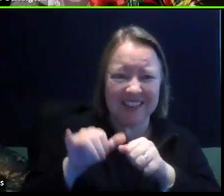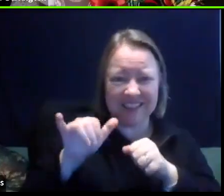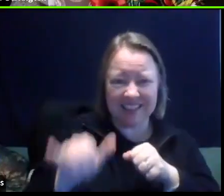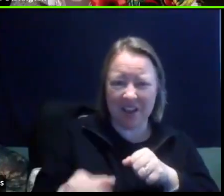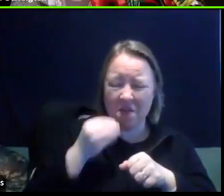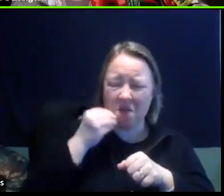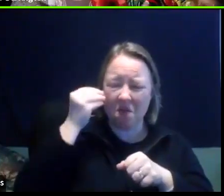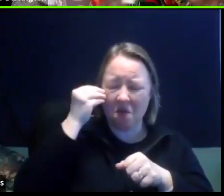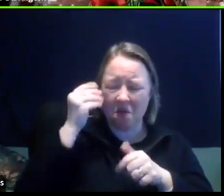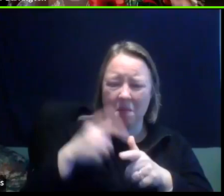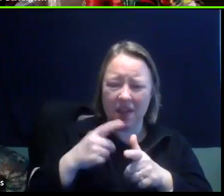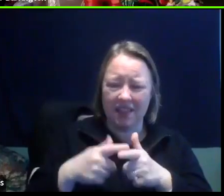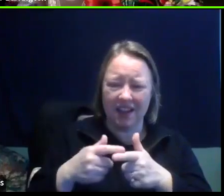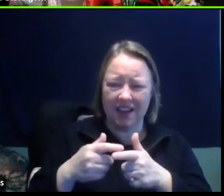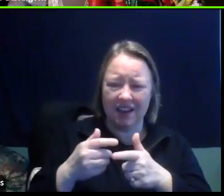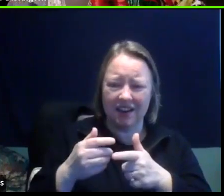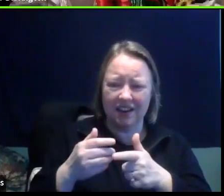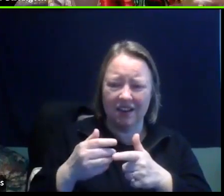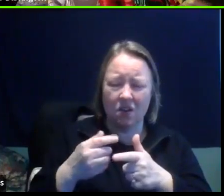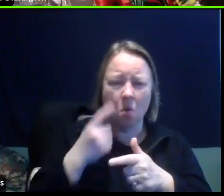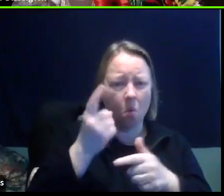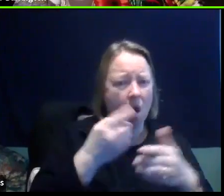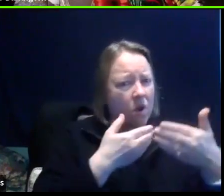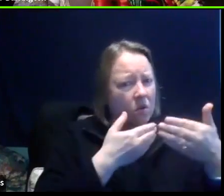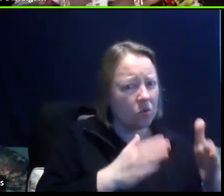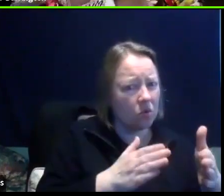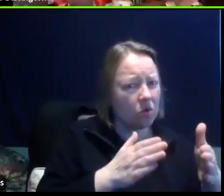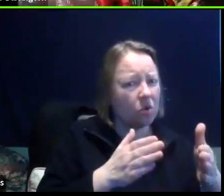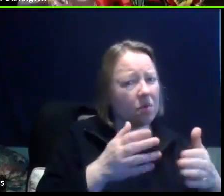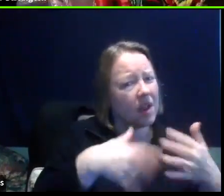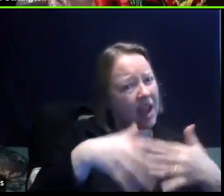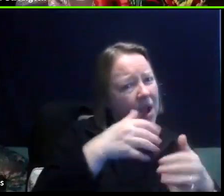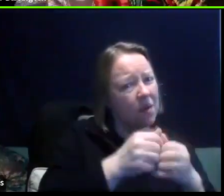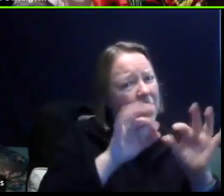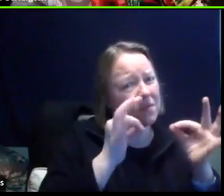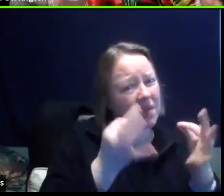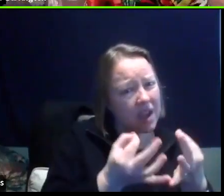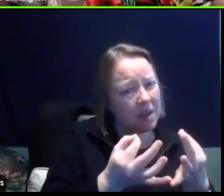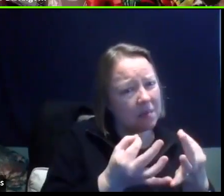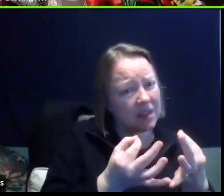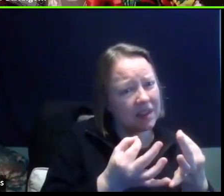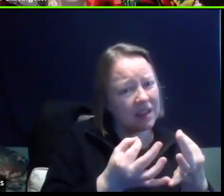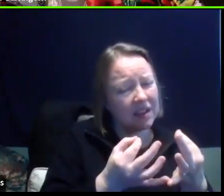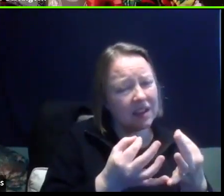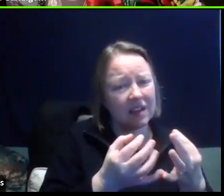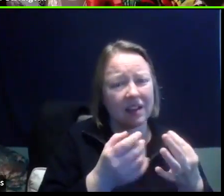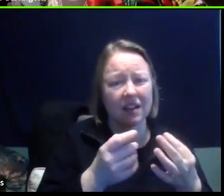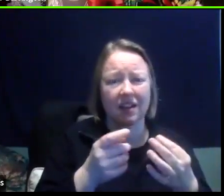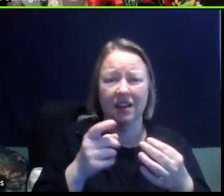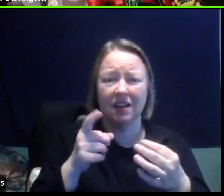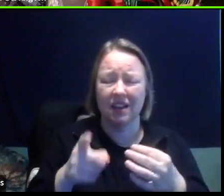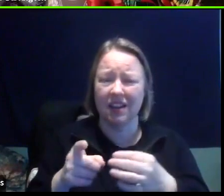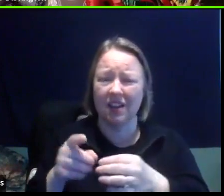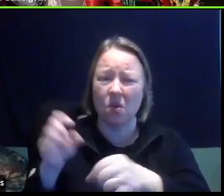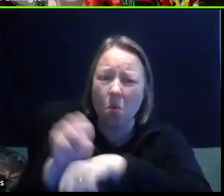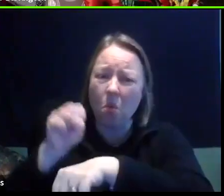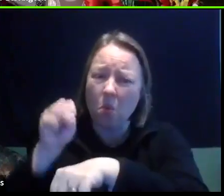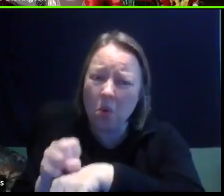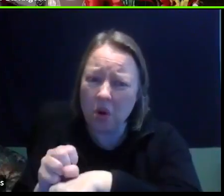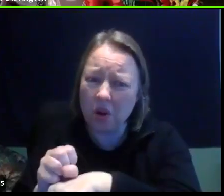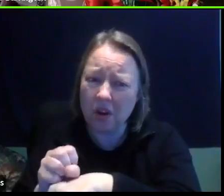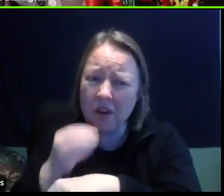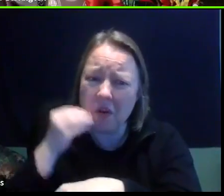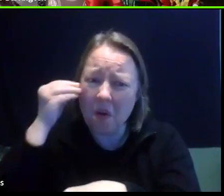their time up, you know, from one room with their family, and not being able to separate work and